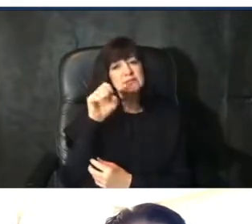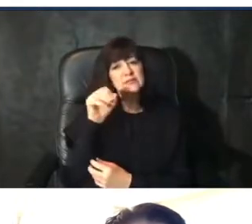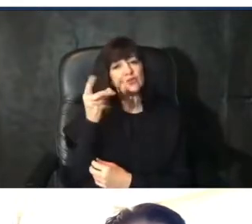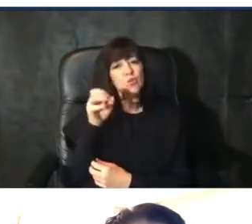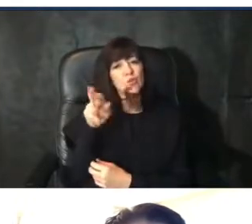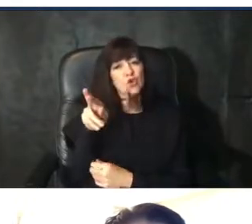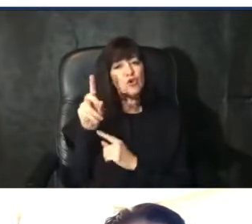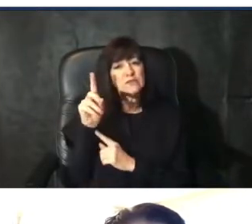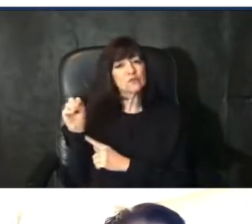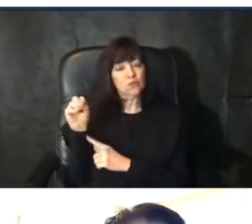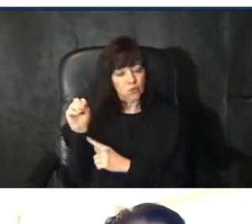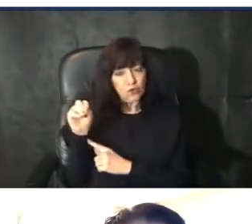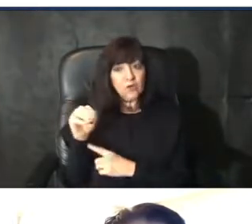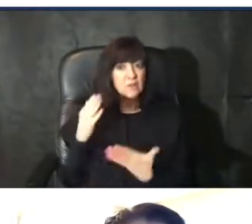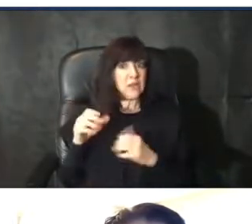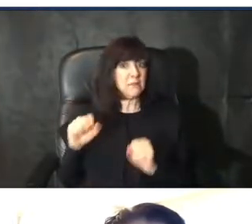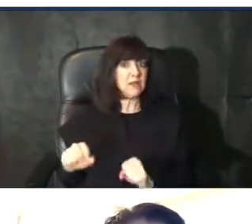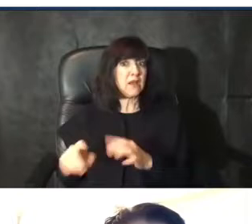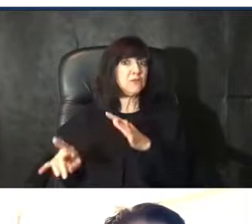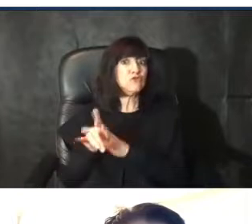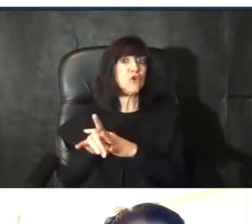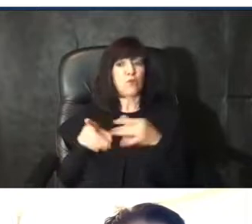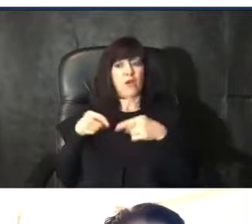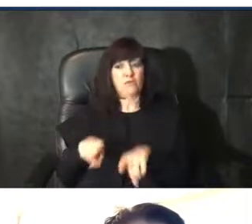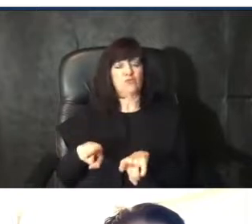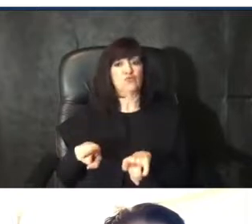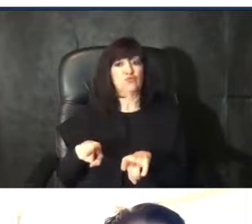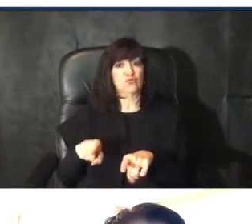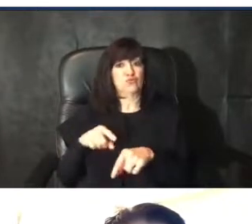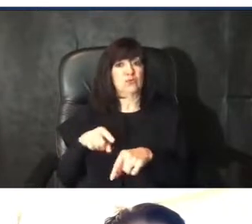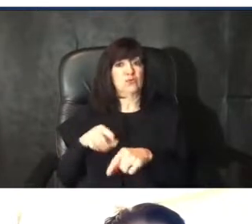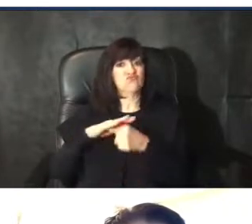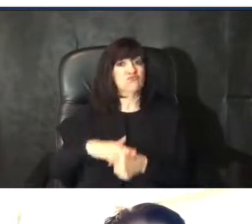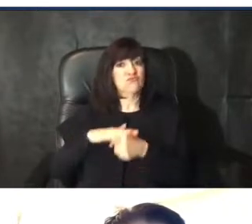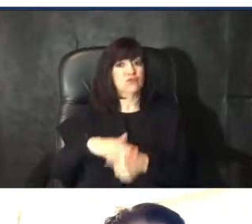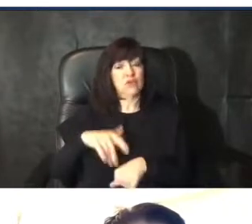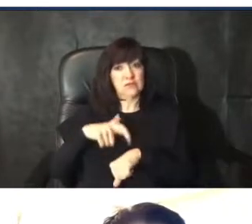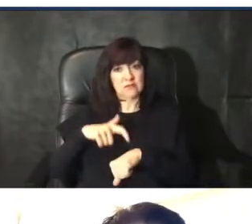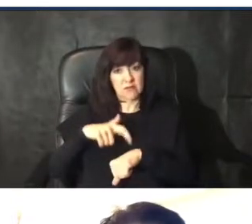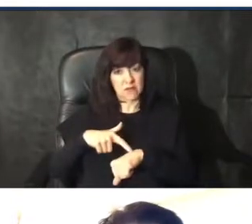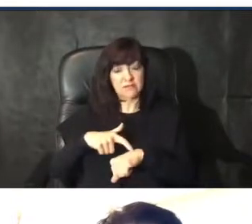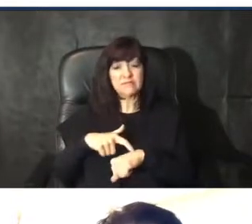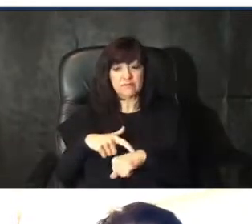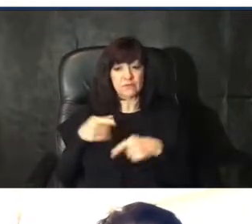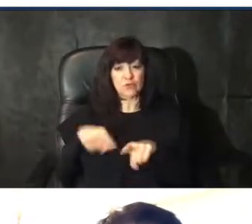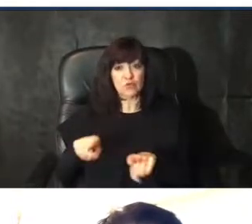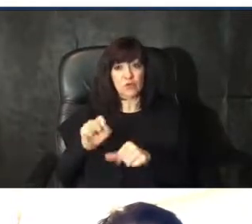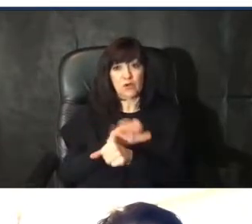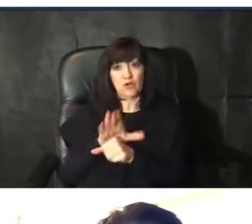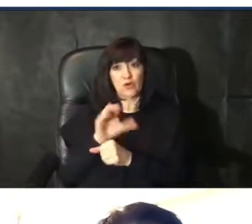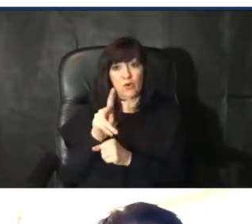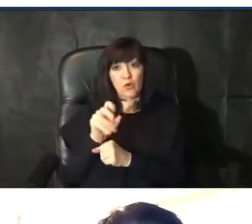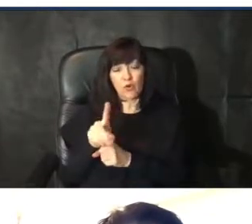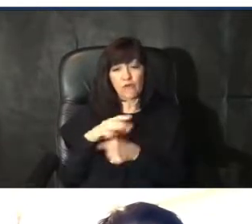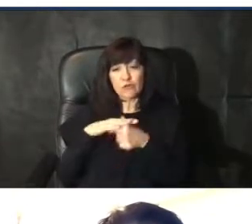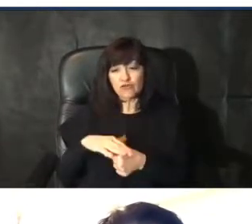So in conjunction with what's happening during the COVID-19 restrictions, stress and anxiety are